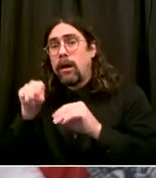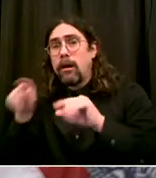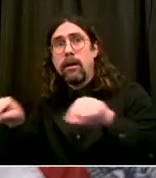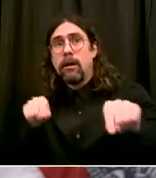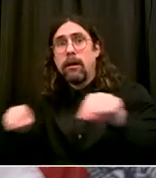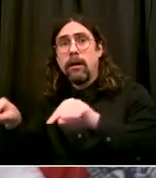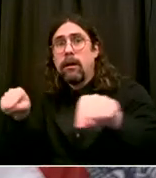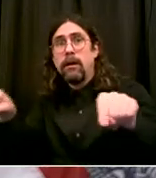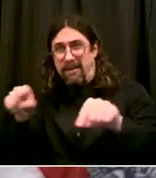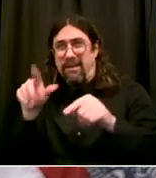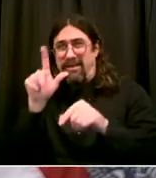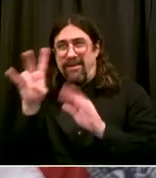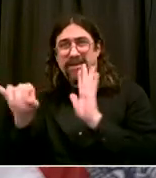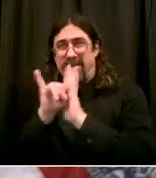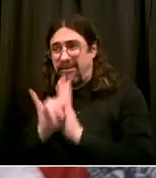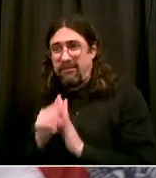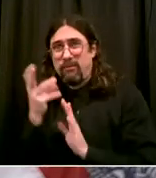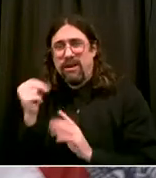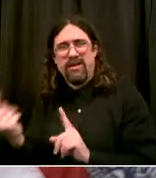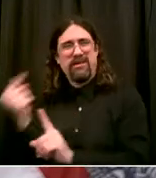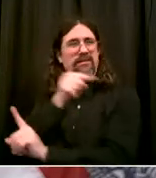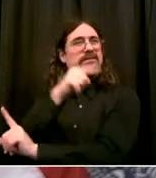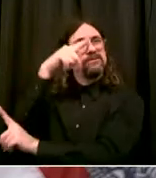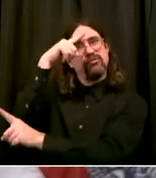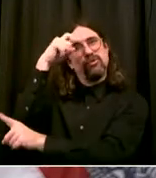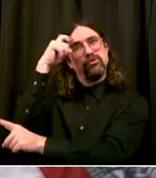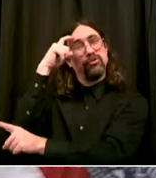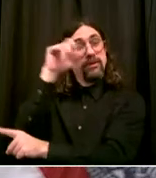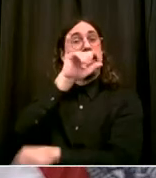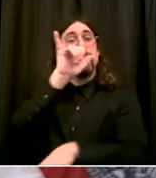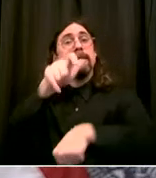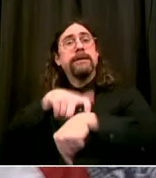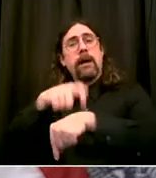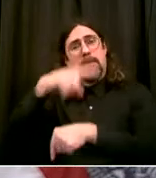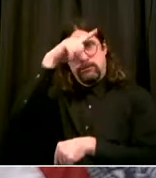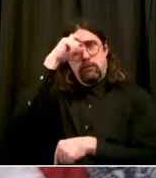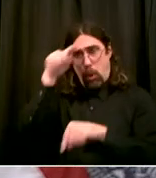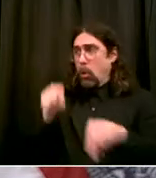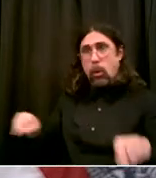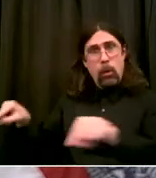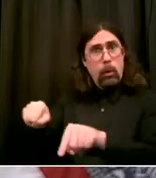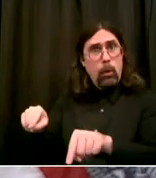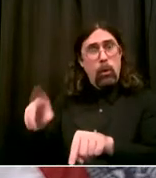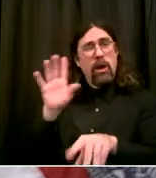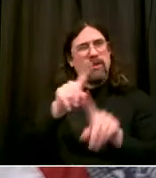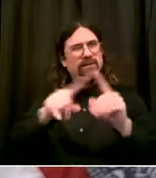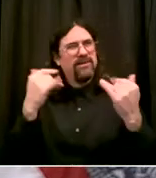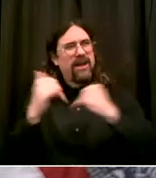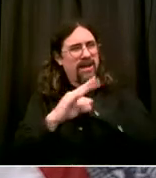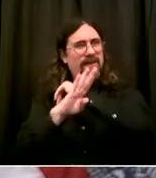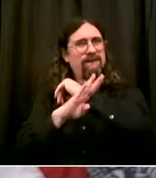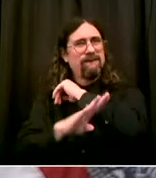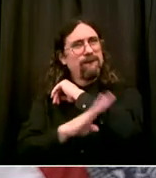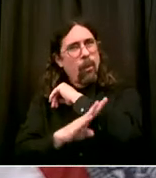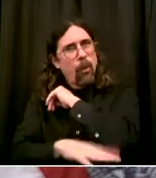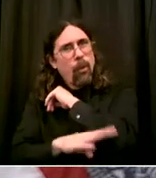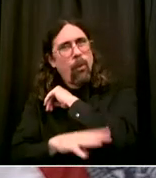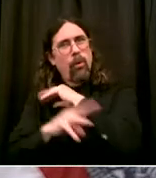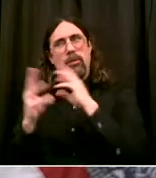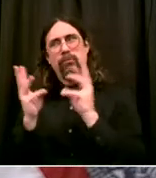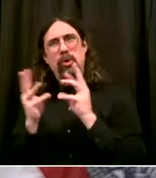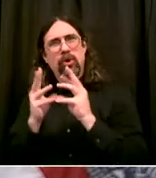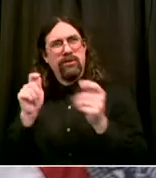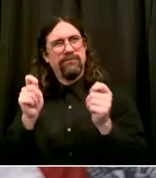second wave too. Absolutely can add. I think we will add. We want to look at the whole picture. I